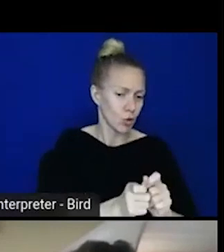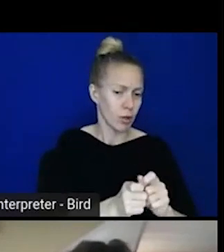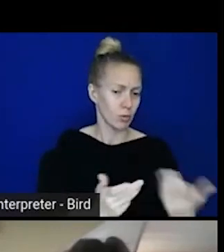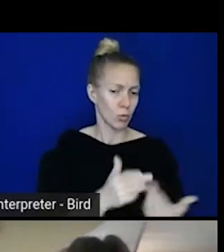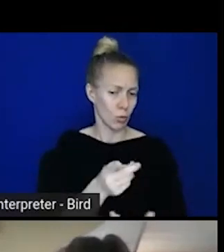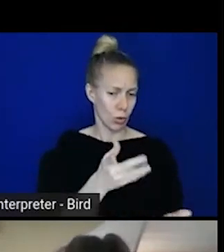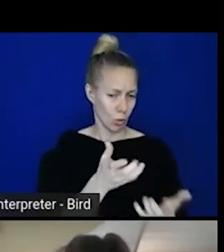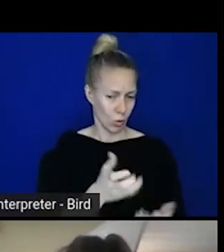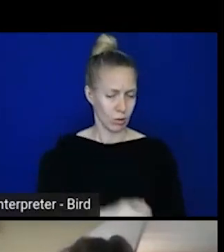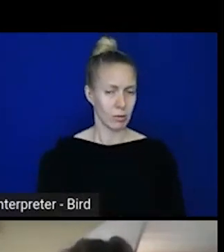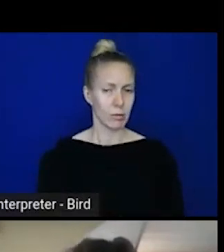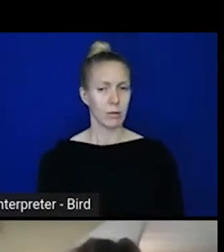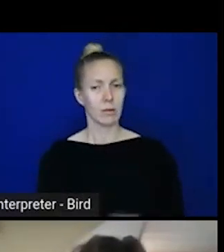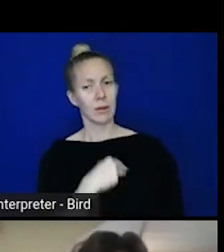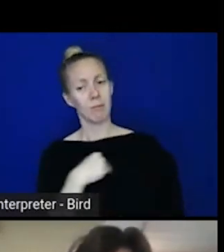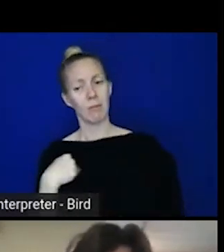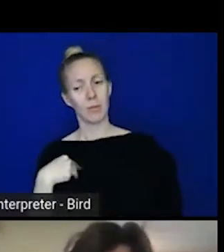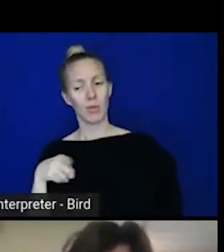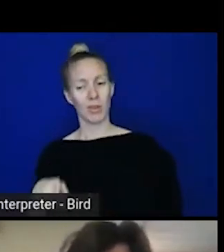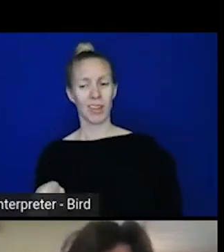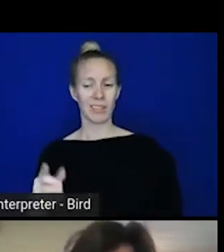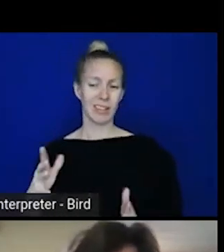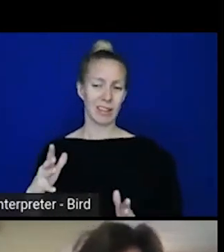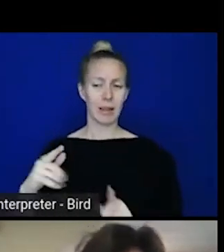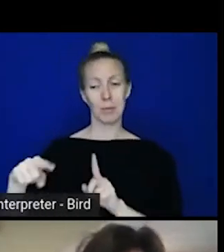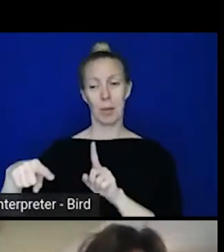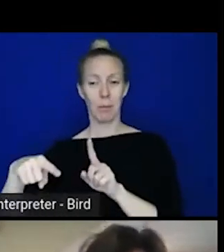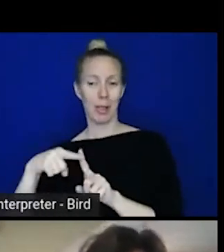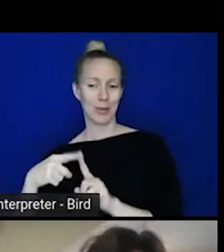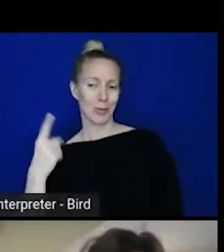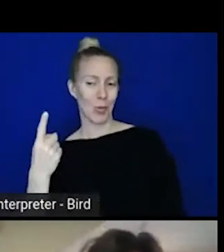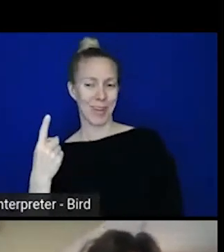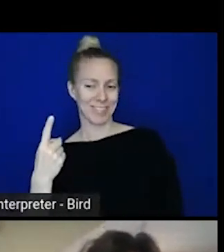the plus one approach, like add me as well.